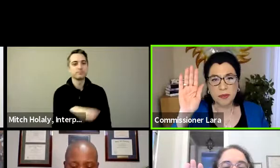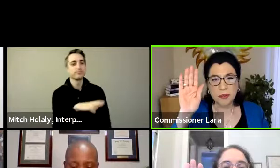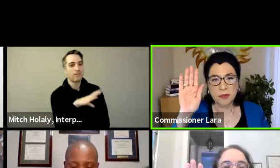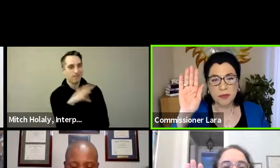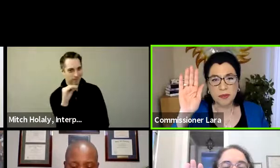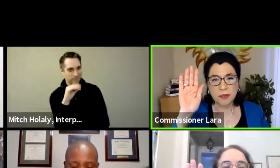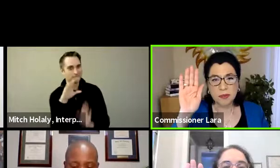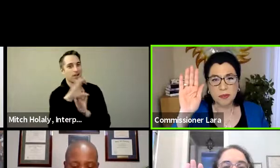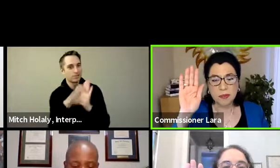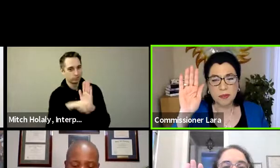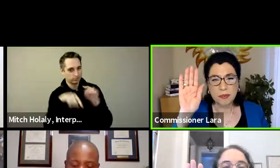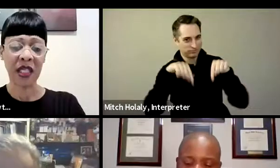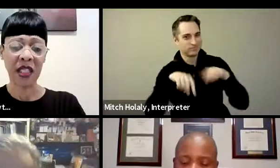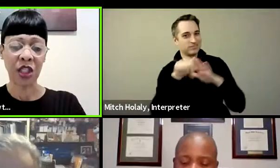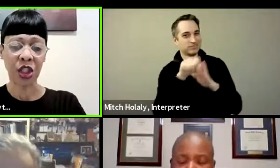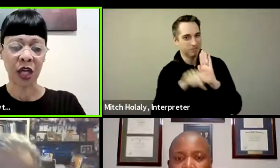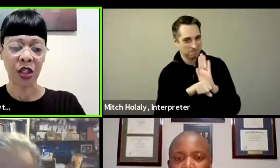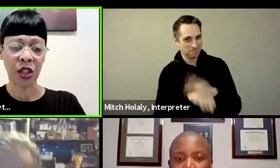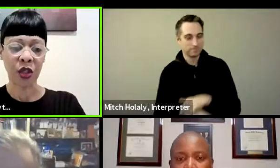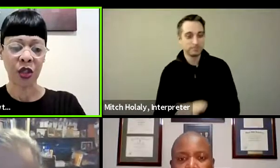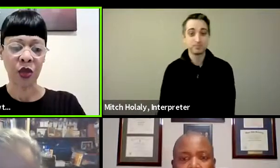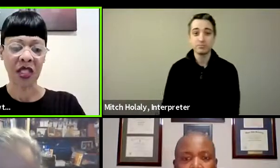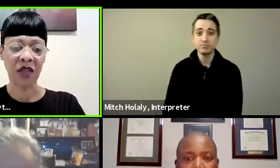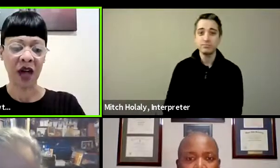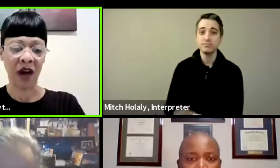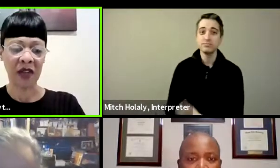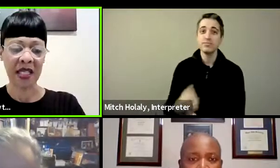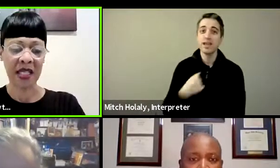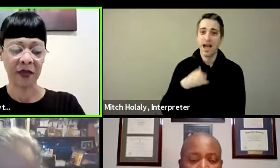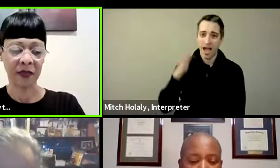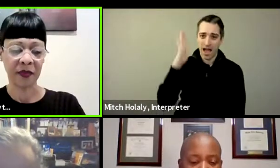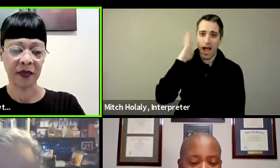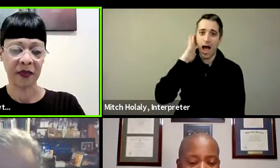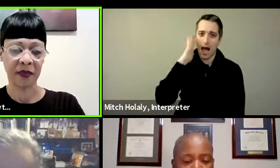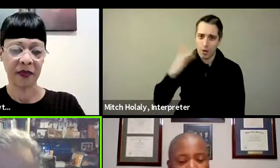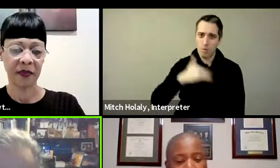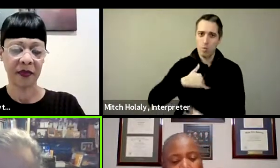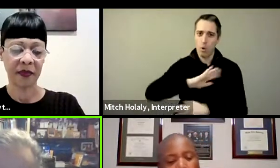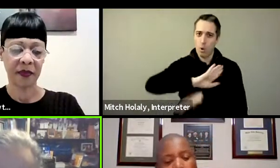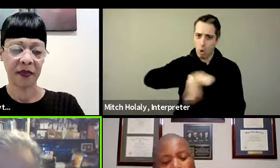And the Constitution of this state. And that I will faithfully discharge the duties of the office.